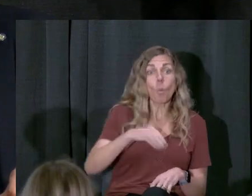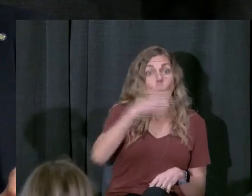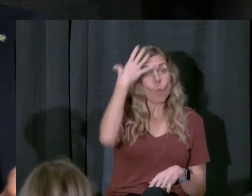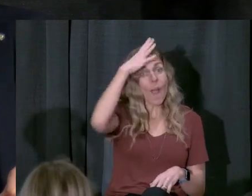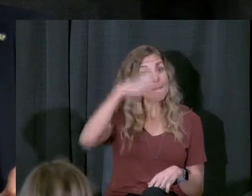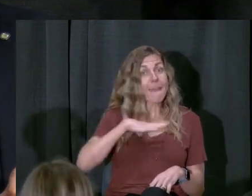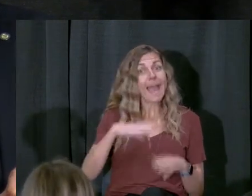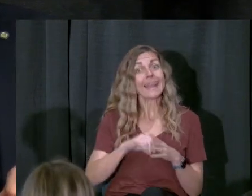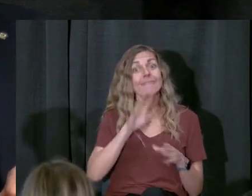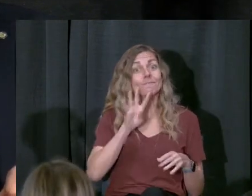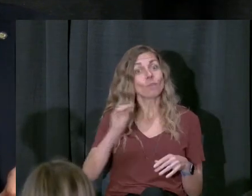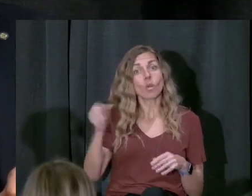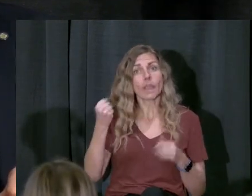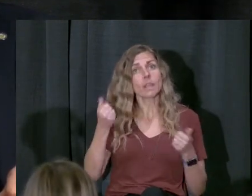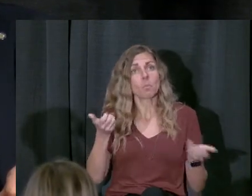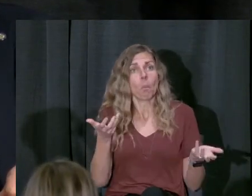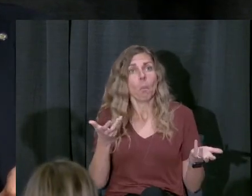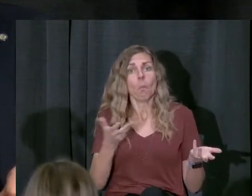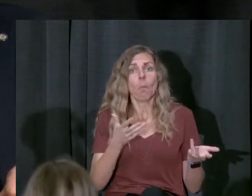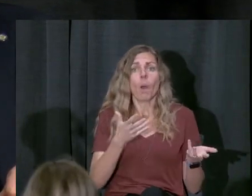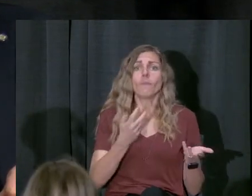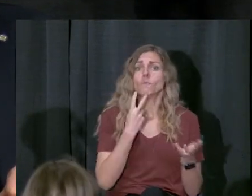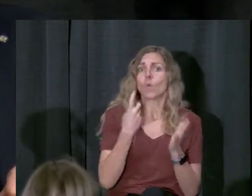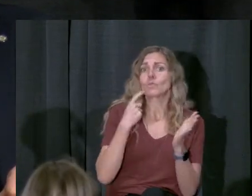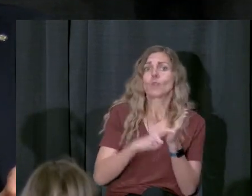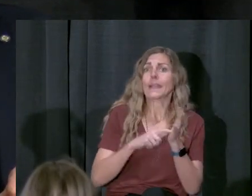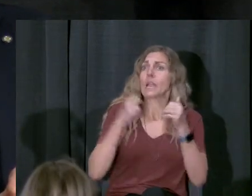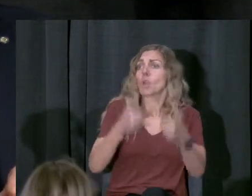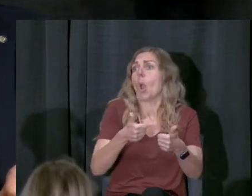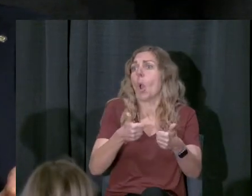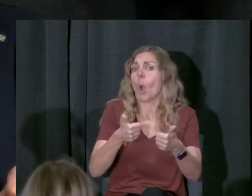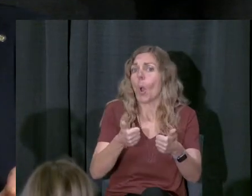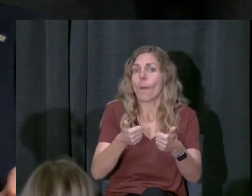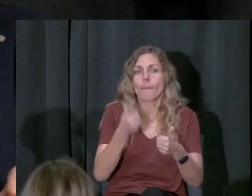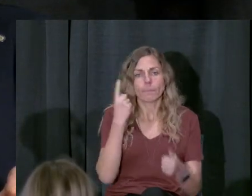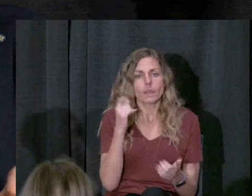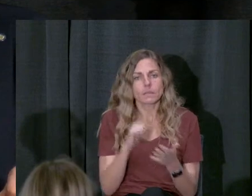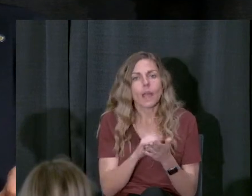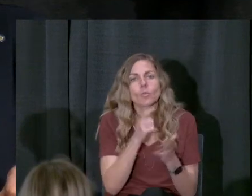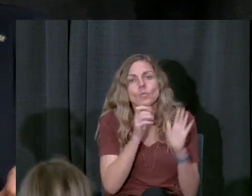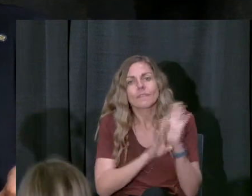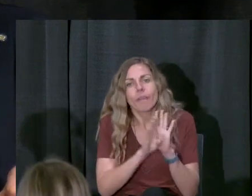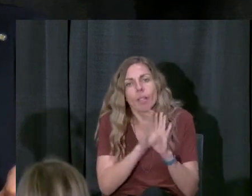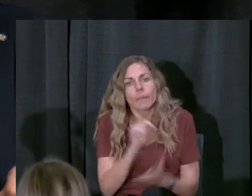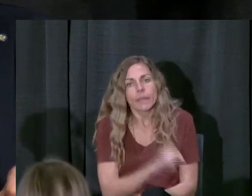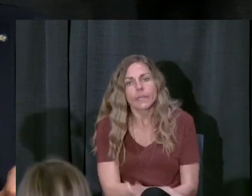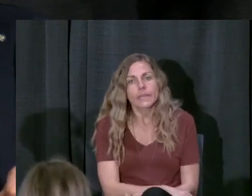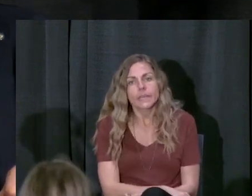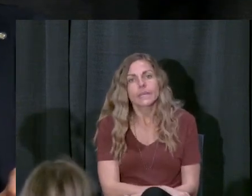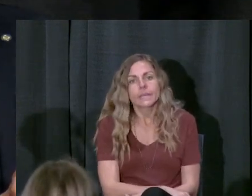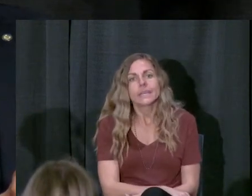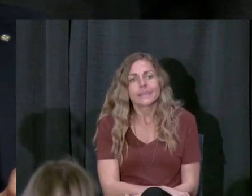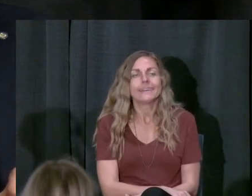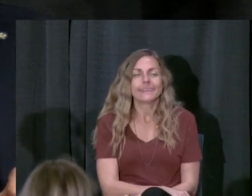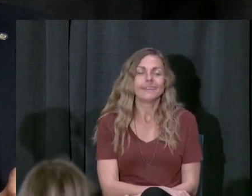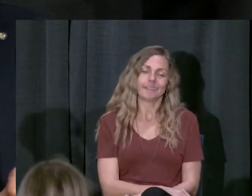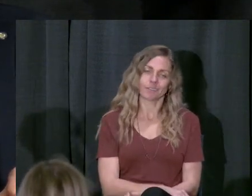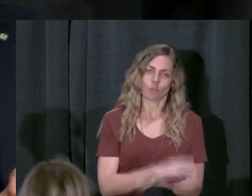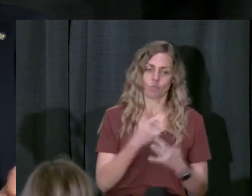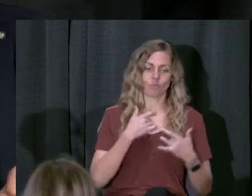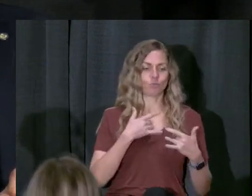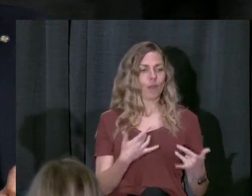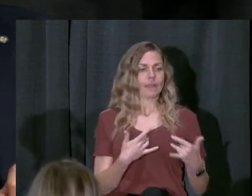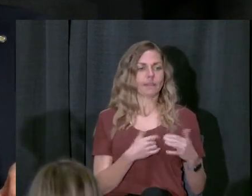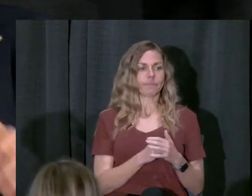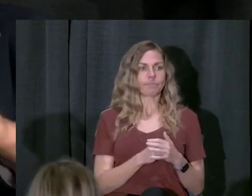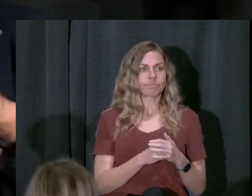40s. But anyway, when you were, those voice recognitions work best because those are the guys developing it, right? And so the trend is, I think we got to